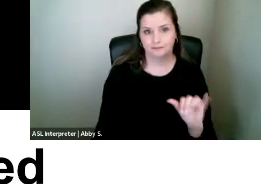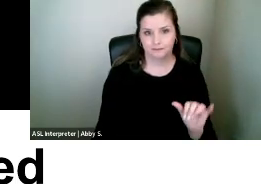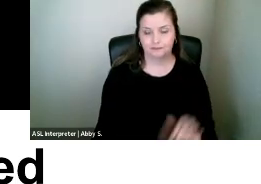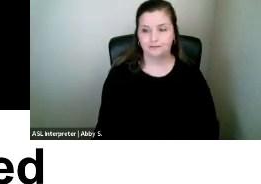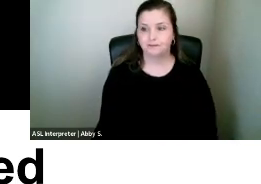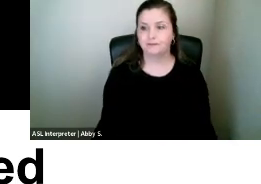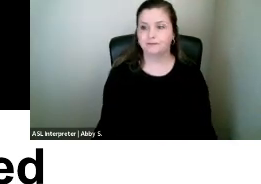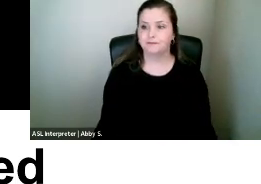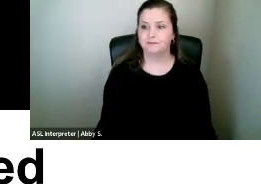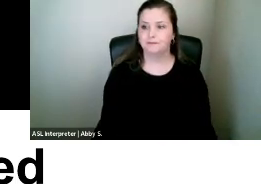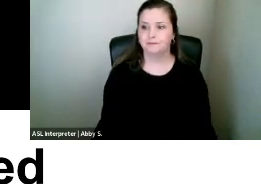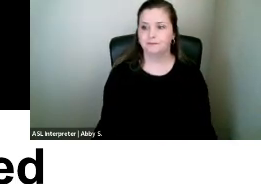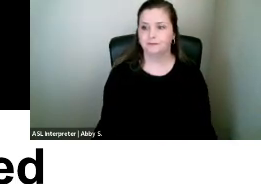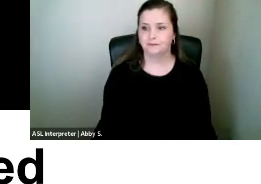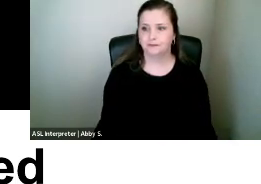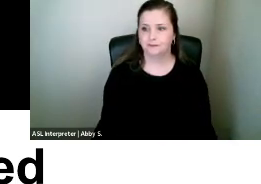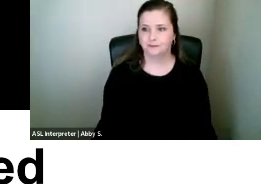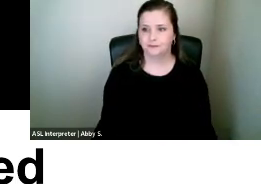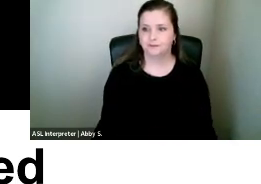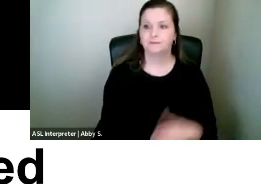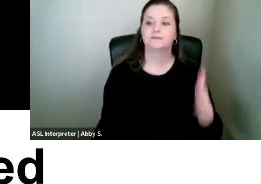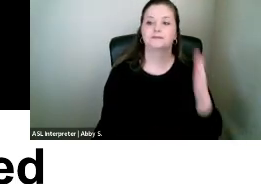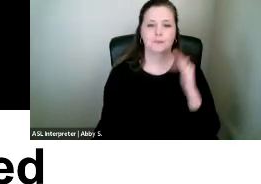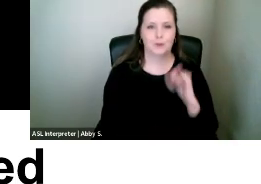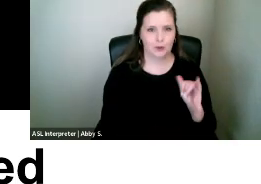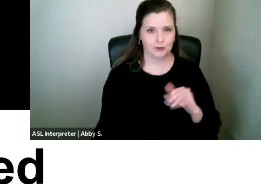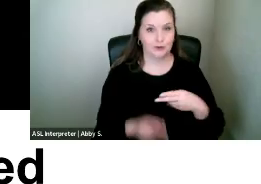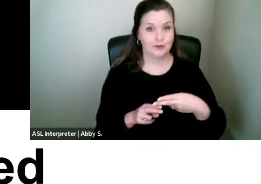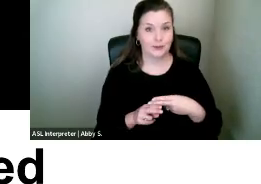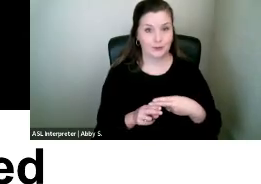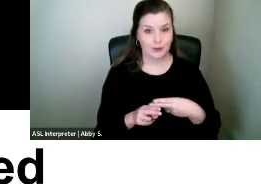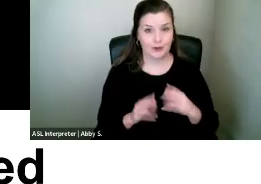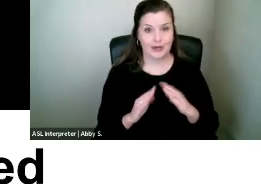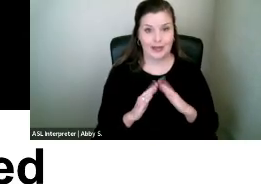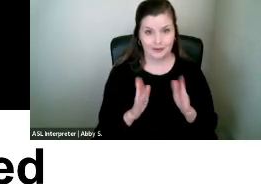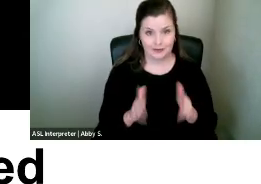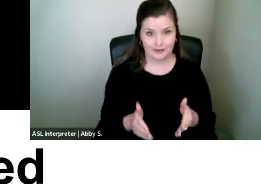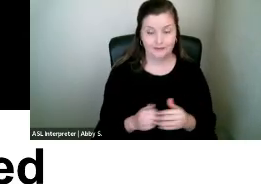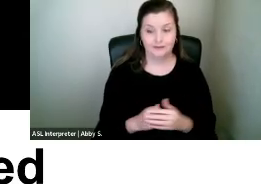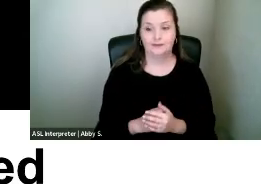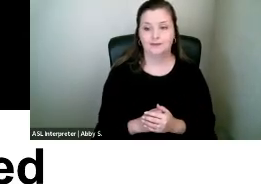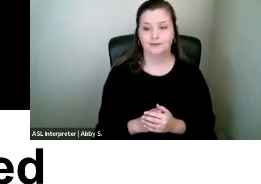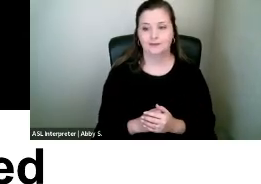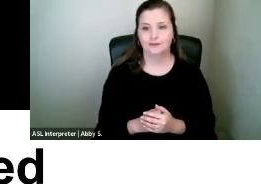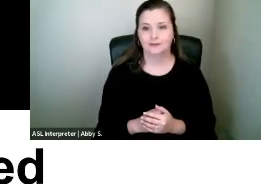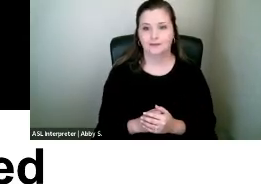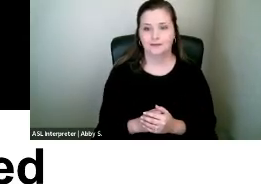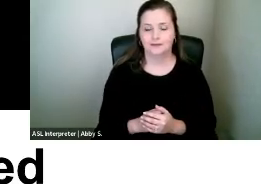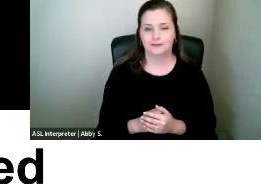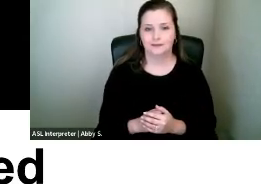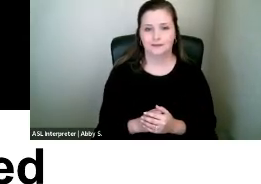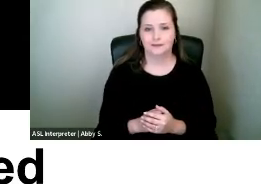Next, there's also temporary housing. And for temporary housing,